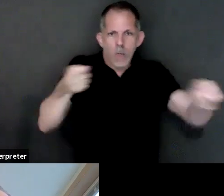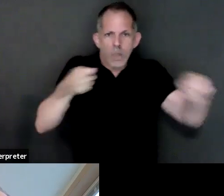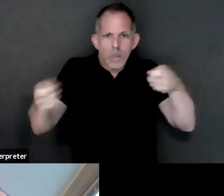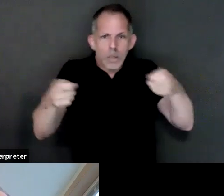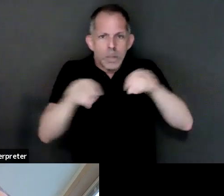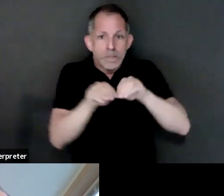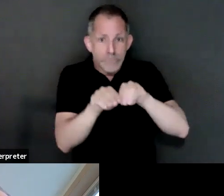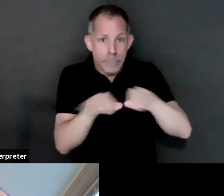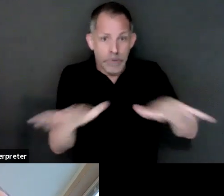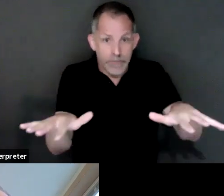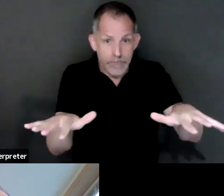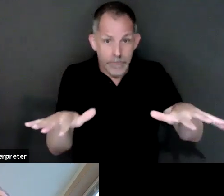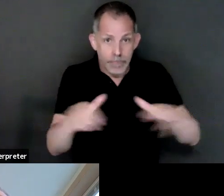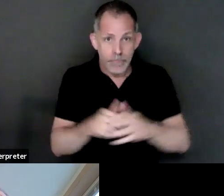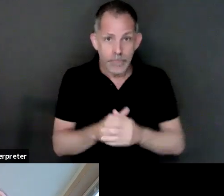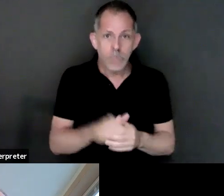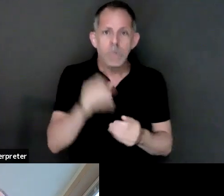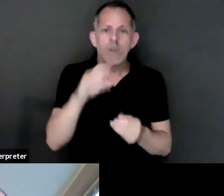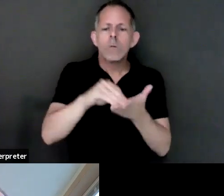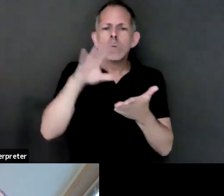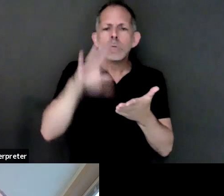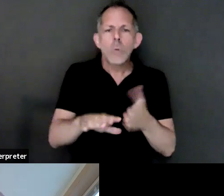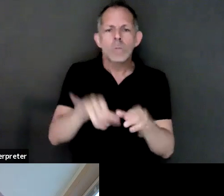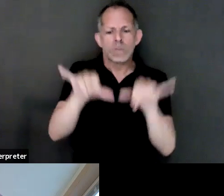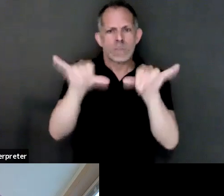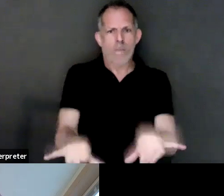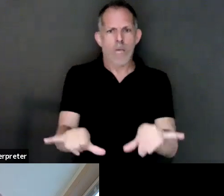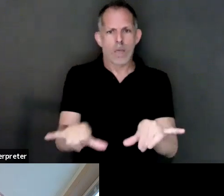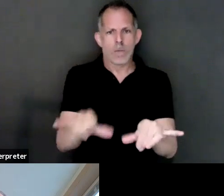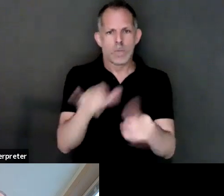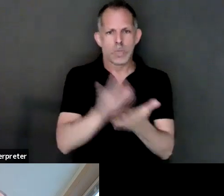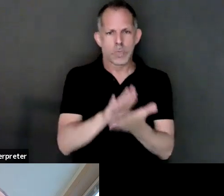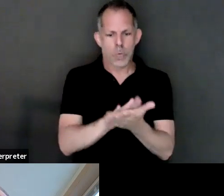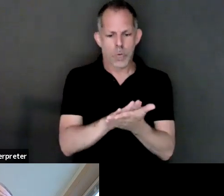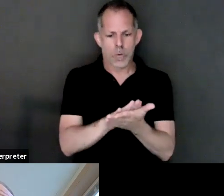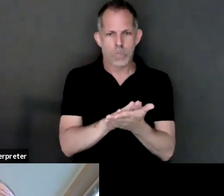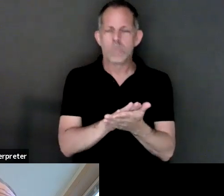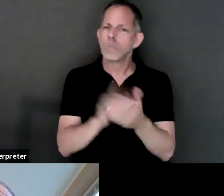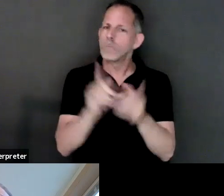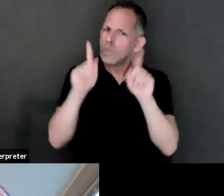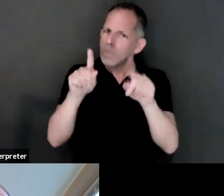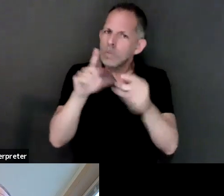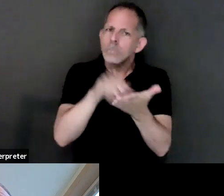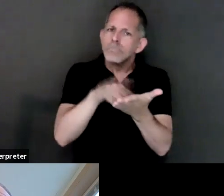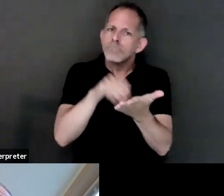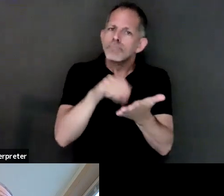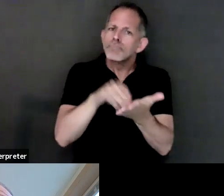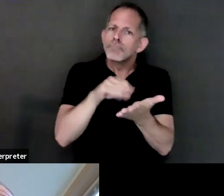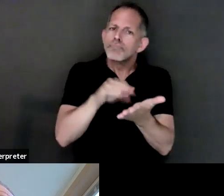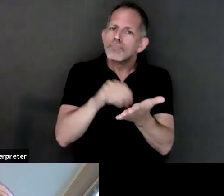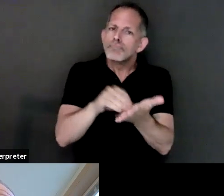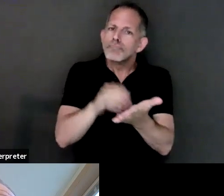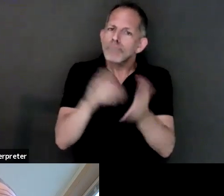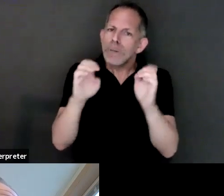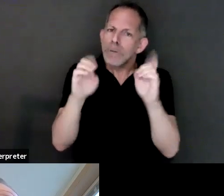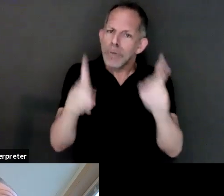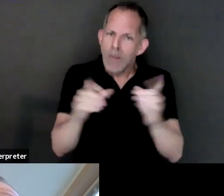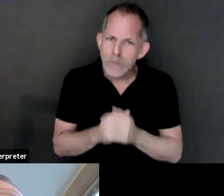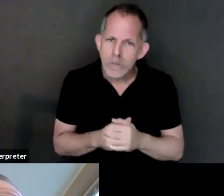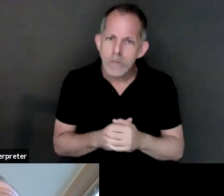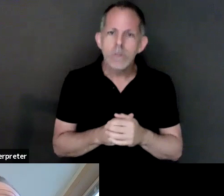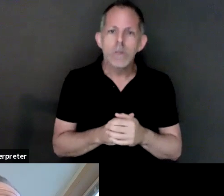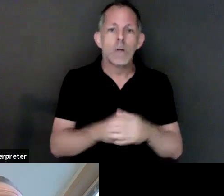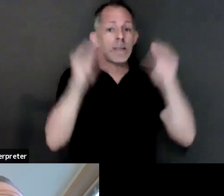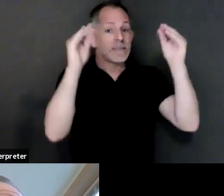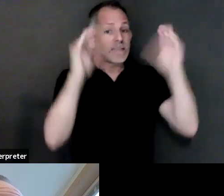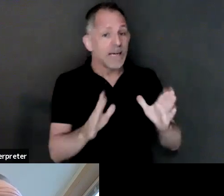getting educated, and keep the kids, their families, and the school teachers and other staff safe. And I'm confident